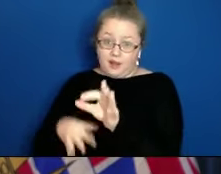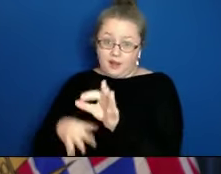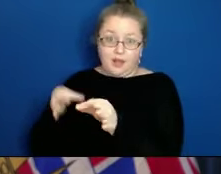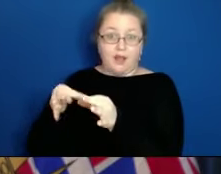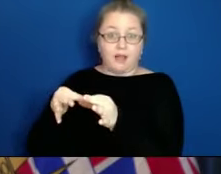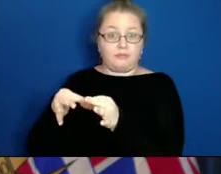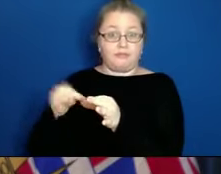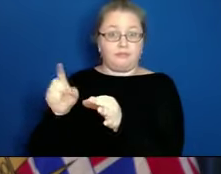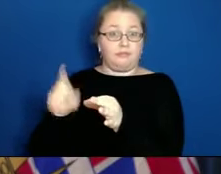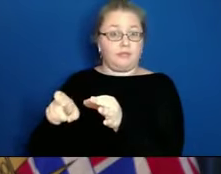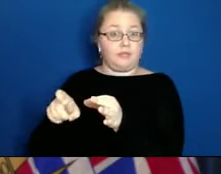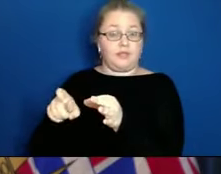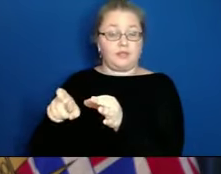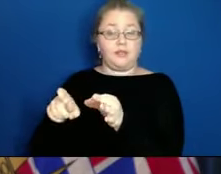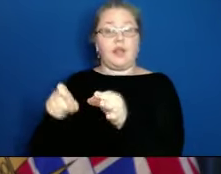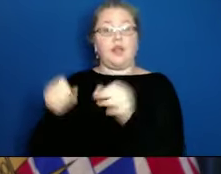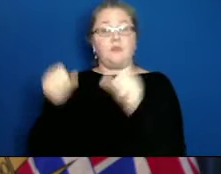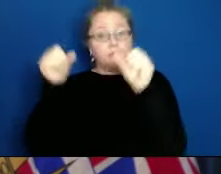those publicly posted.